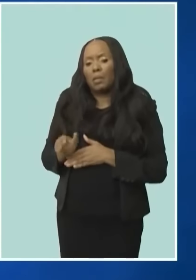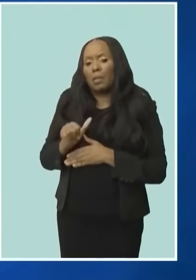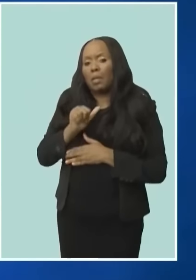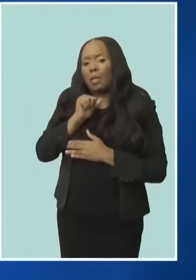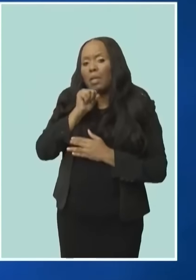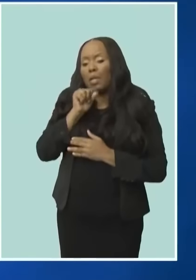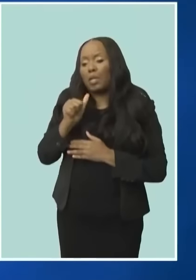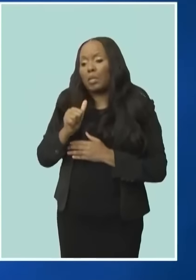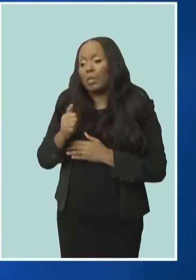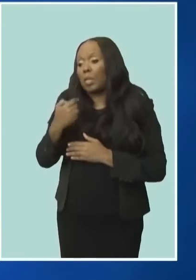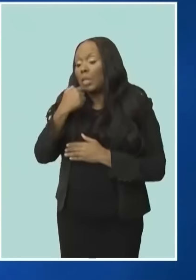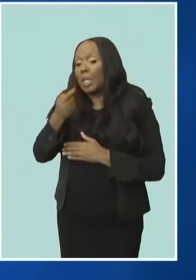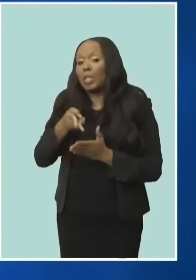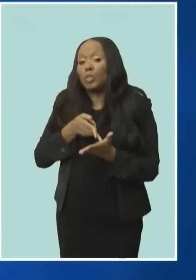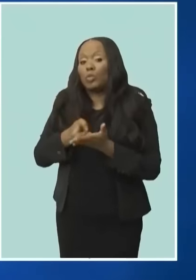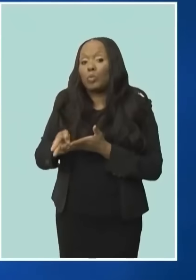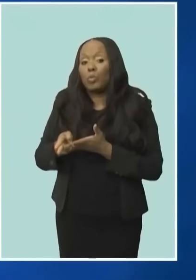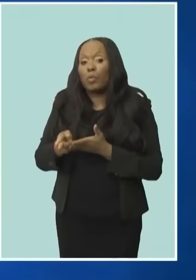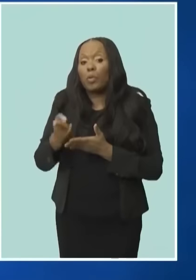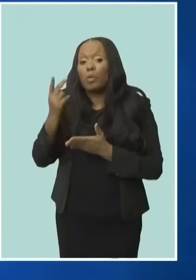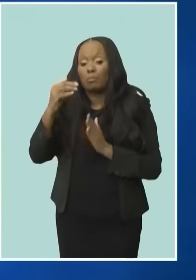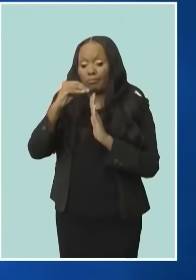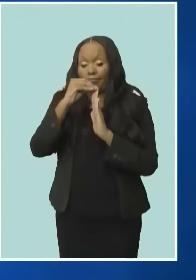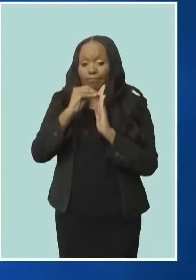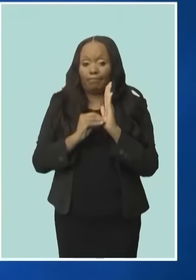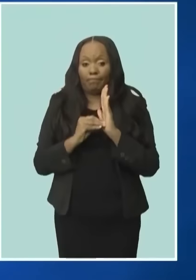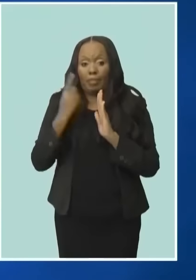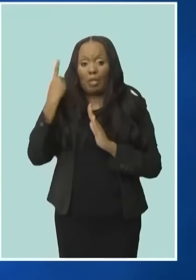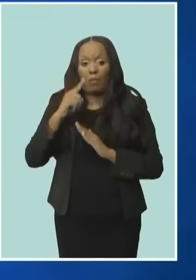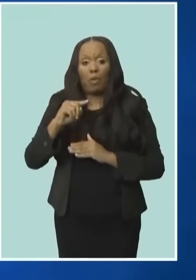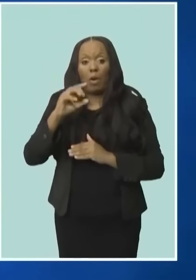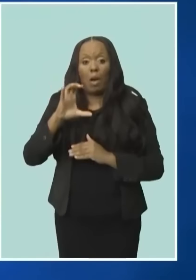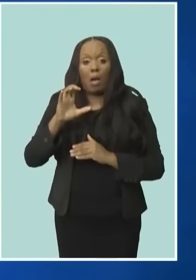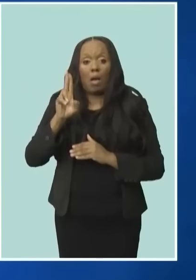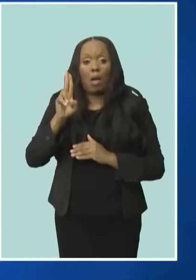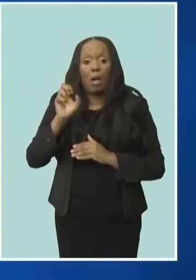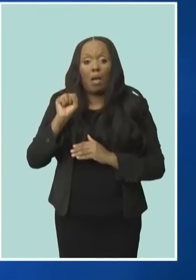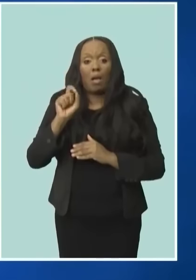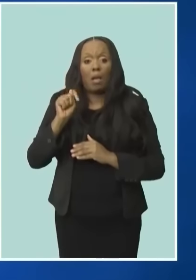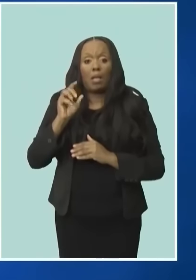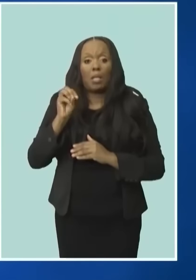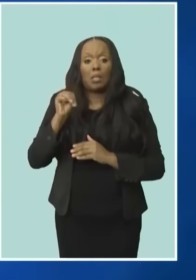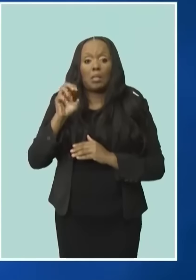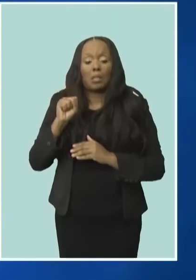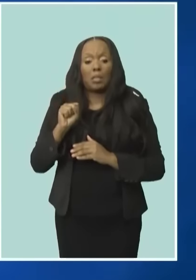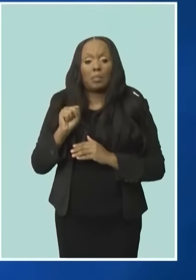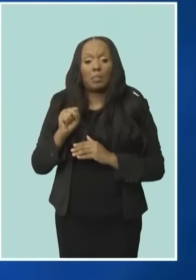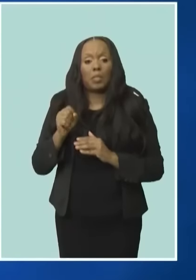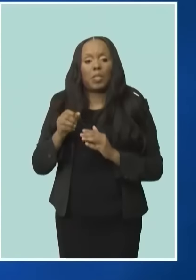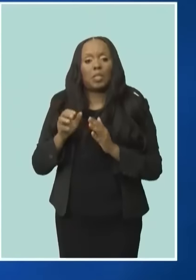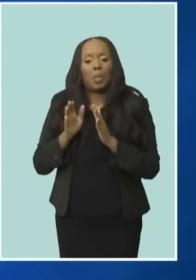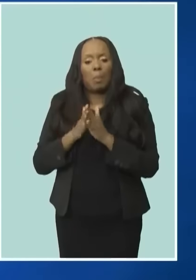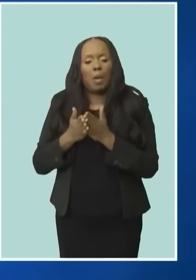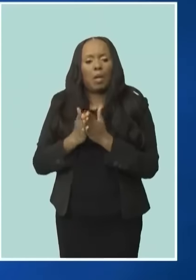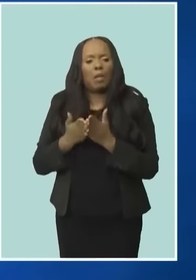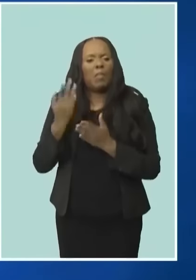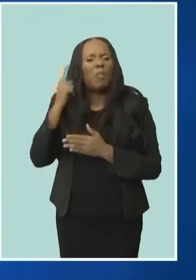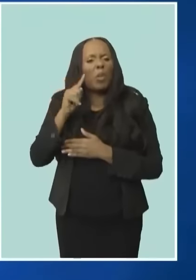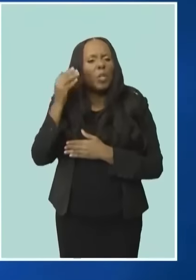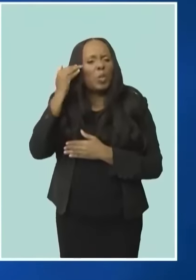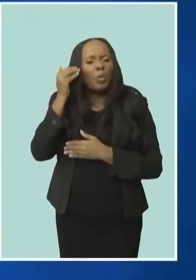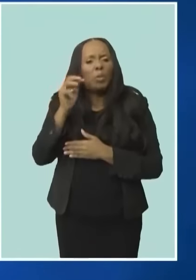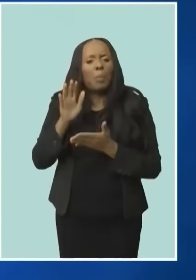any entry in the customs receipt book after charging Haynes $300 as duties for the